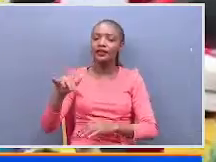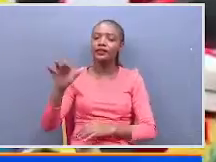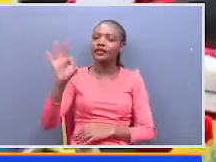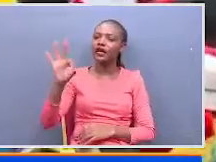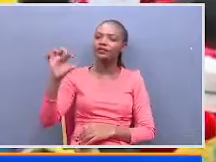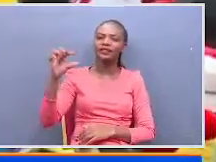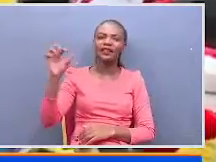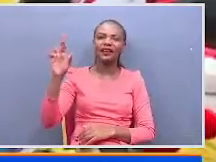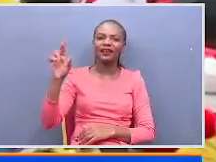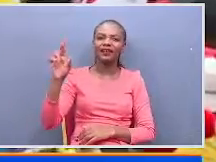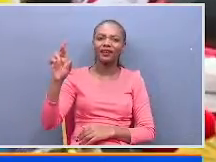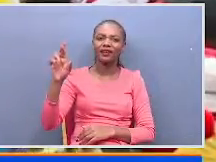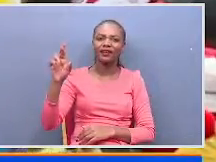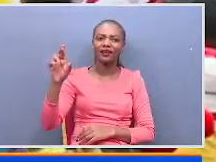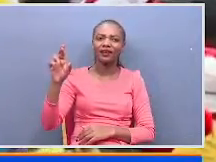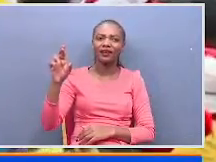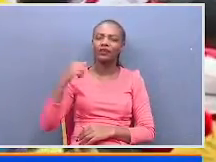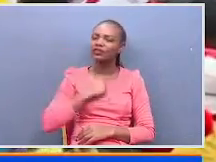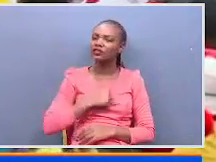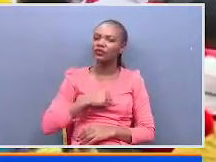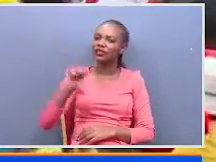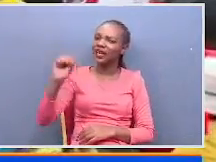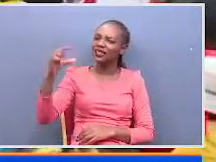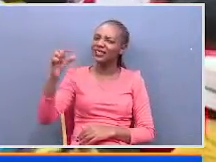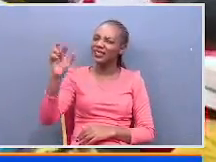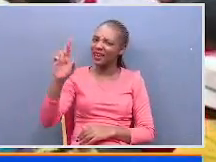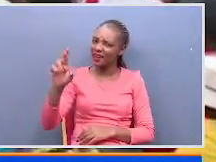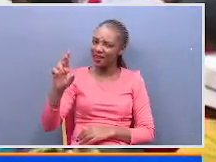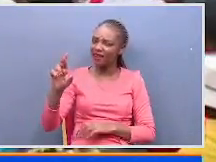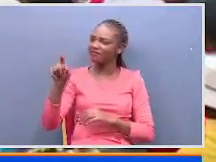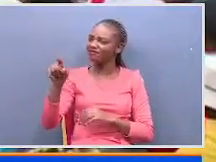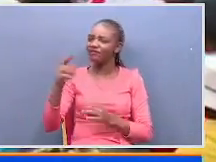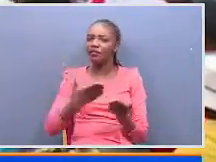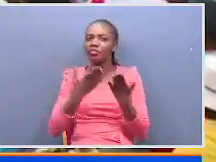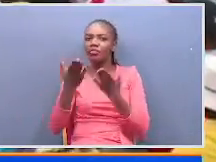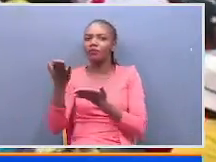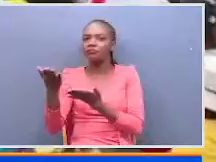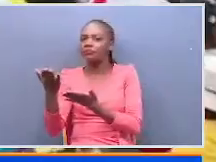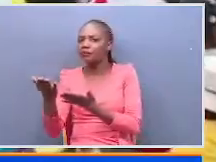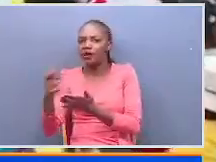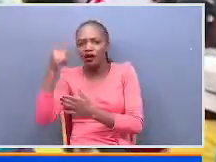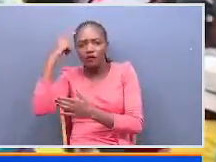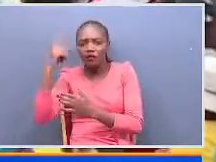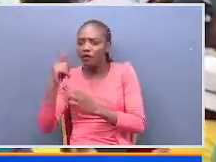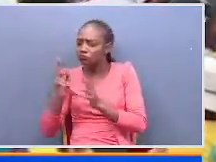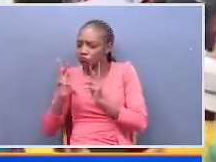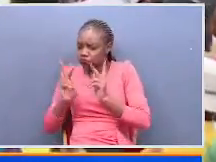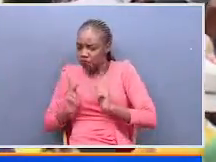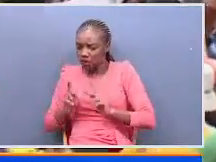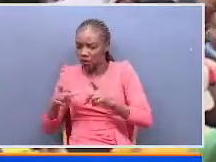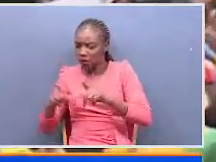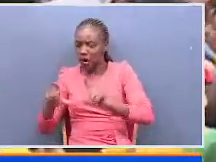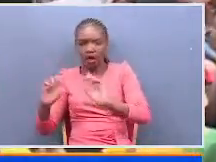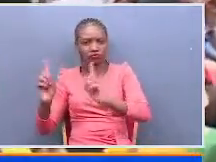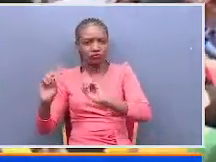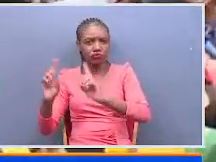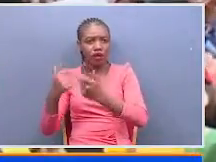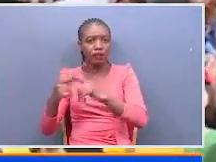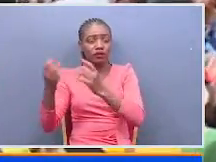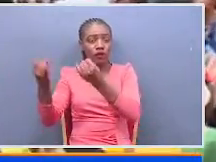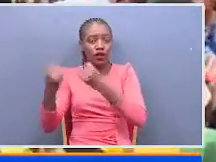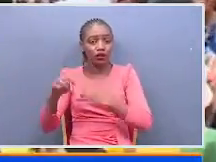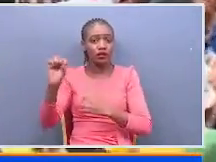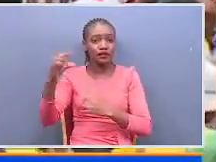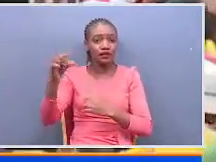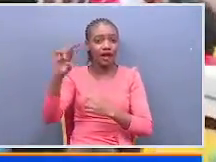tulilete hapa, hatukulete SGR iende kwa shamba ya mtu. Tulilete SGR